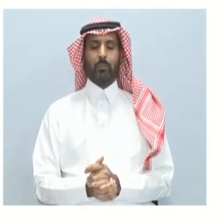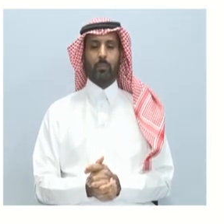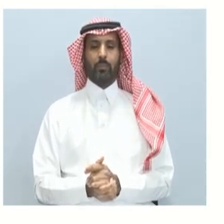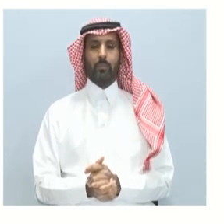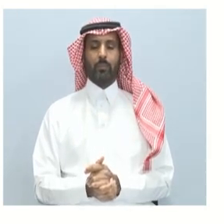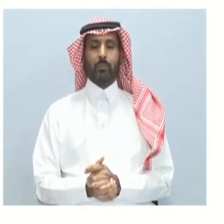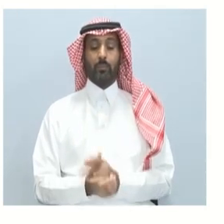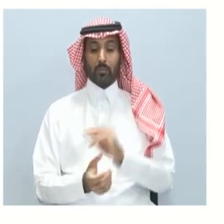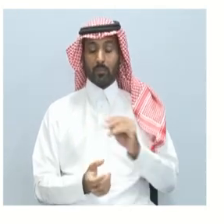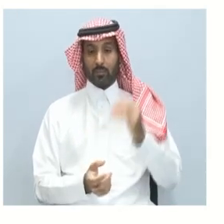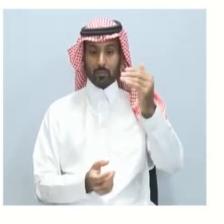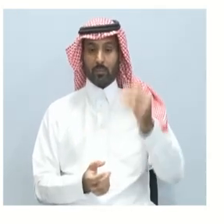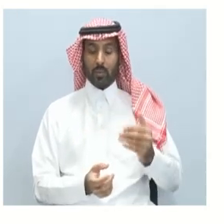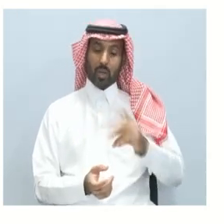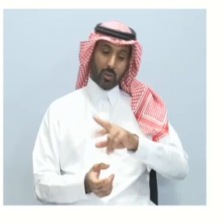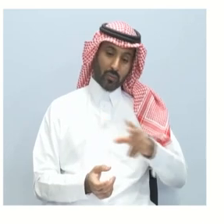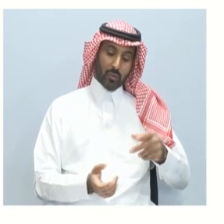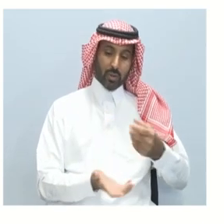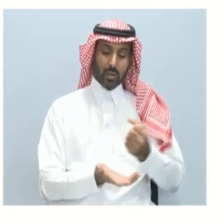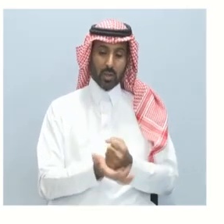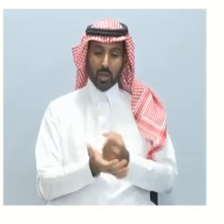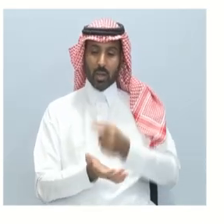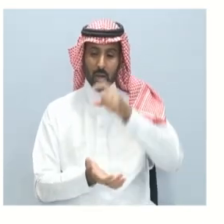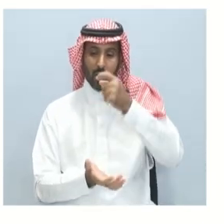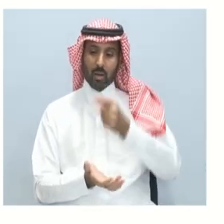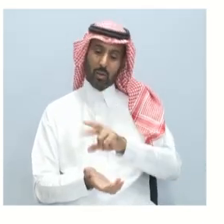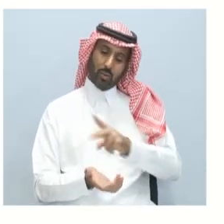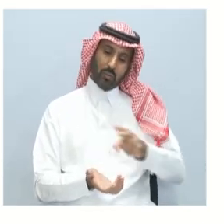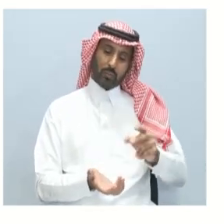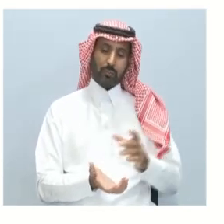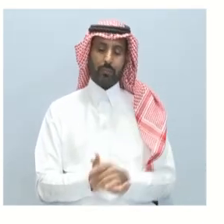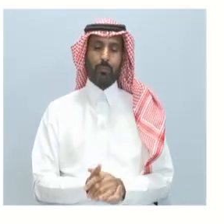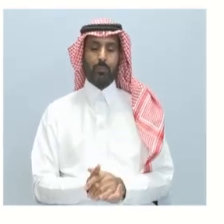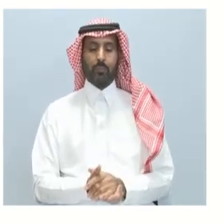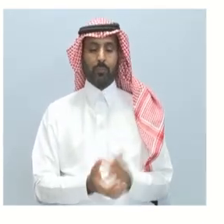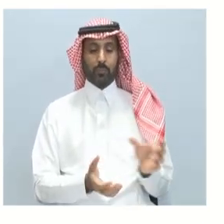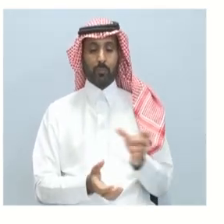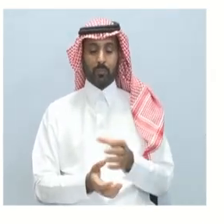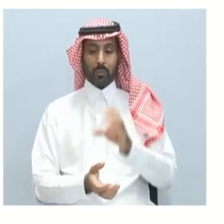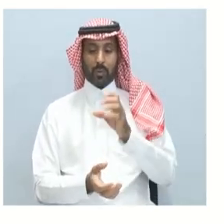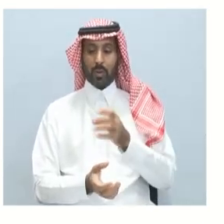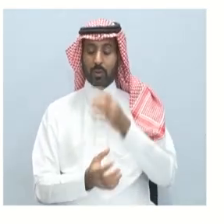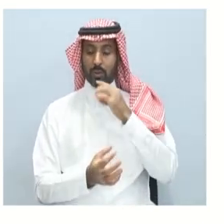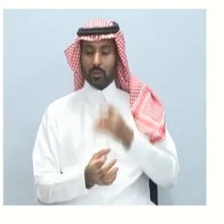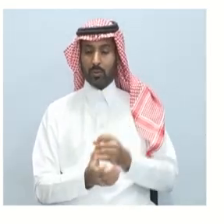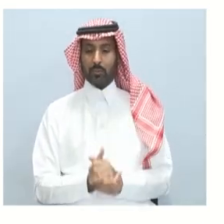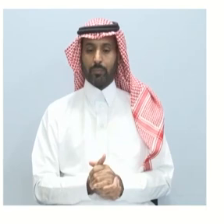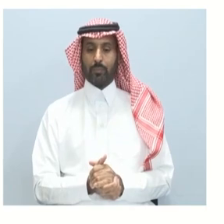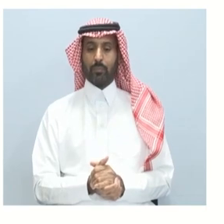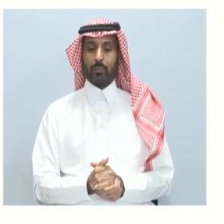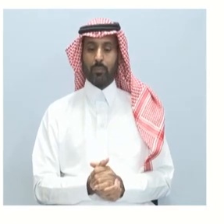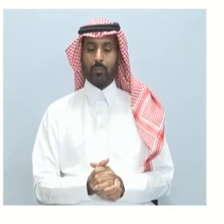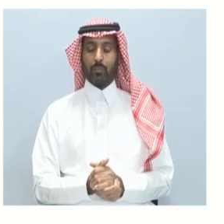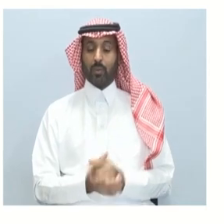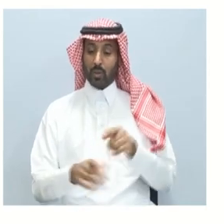Just to give you an example here, we have different drinks. Now, let's say, for example, that you like to take a cappuccino or order one, and